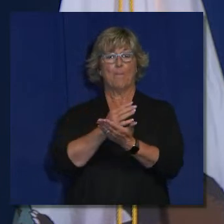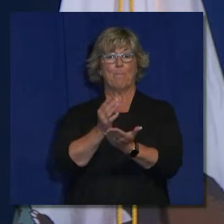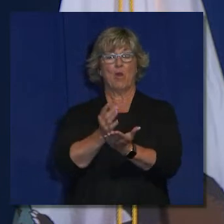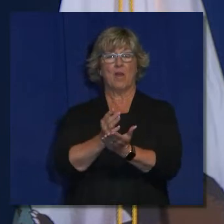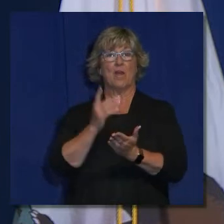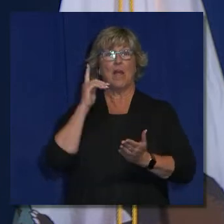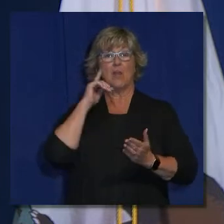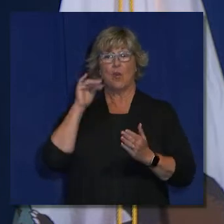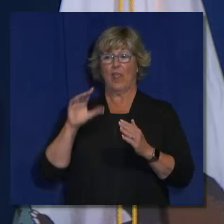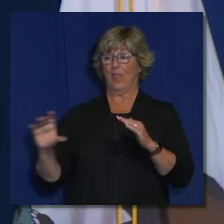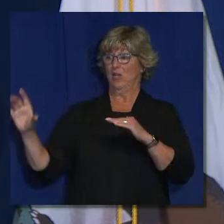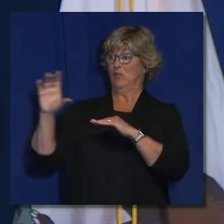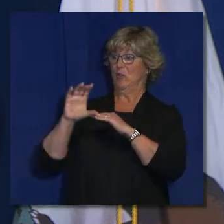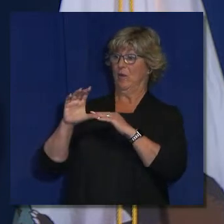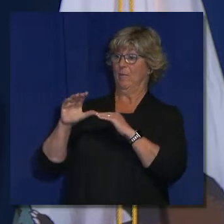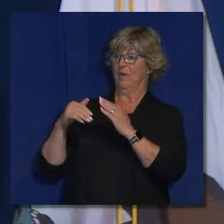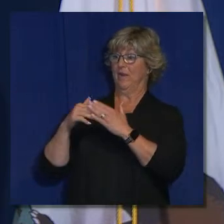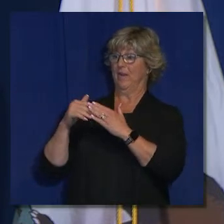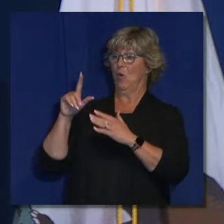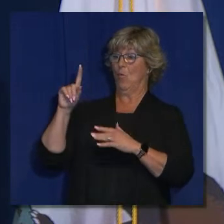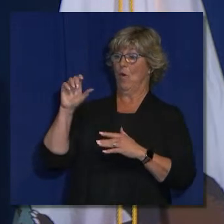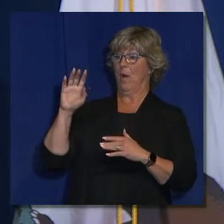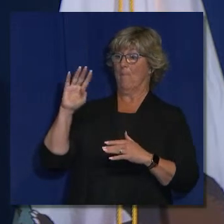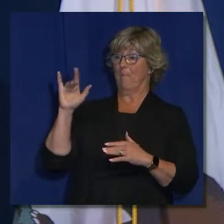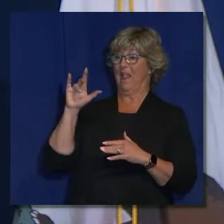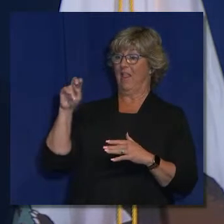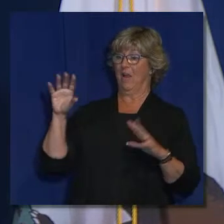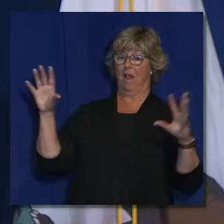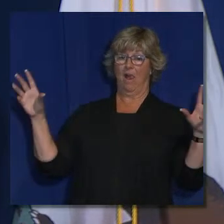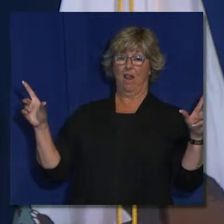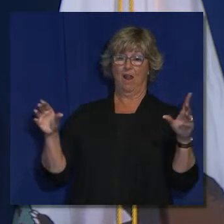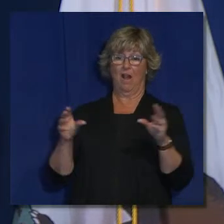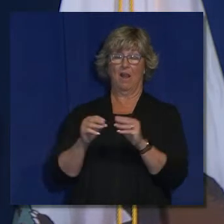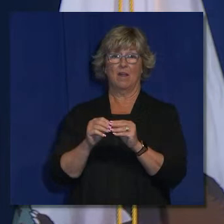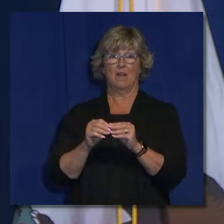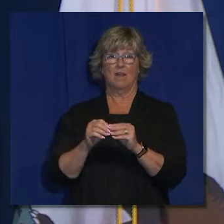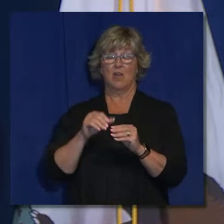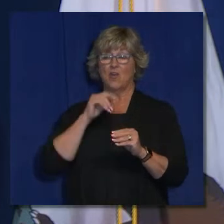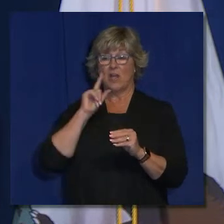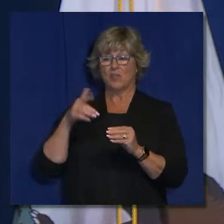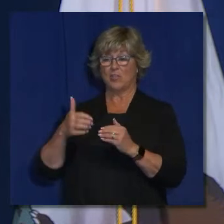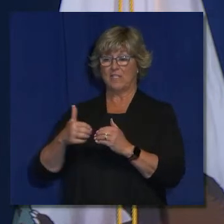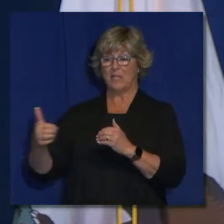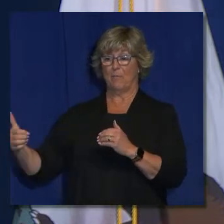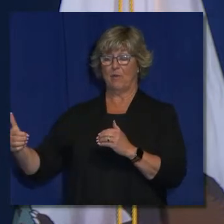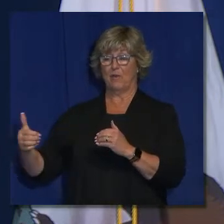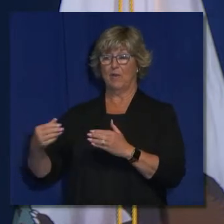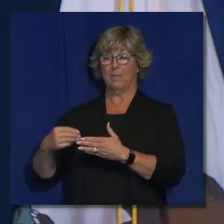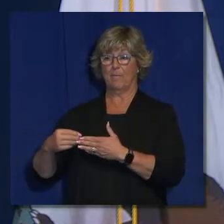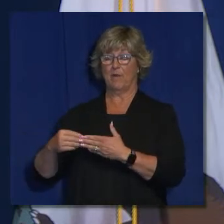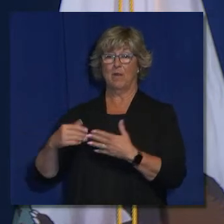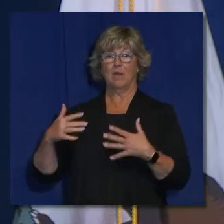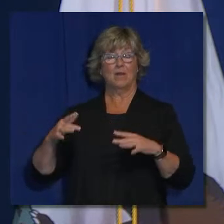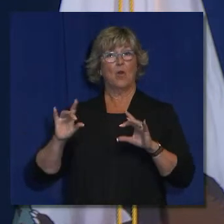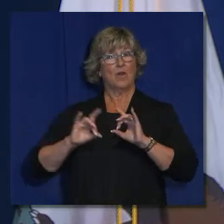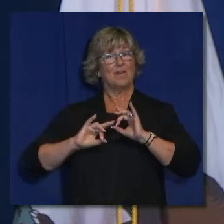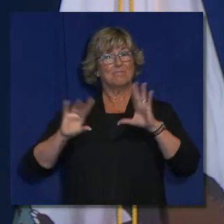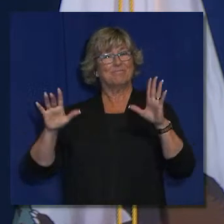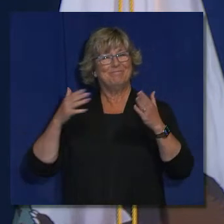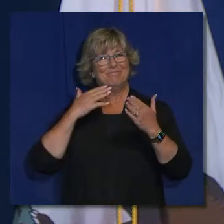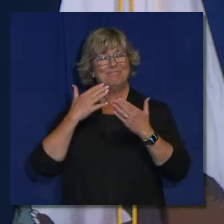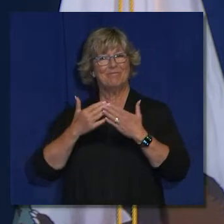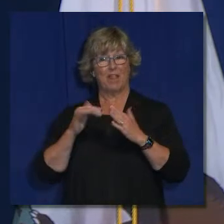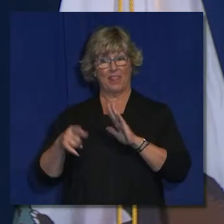know the surplus is close to $100 billion when you include everything, not just discretionary. A remarkable number. Is